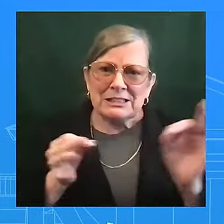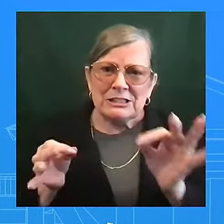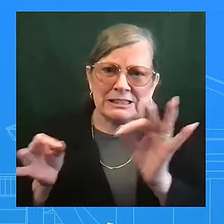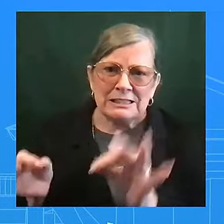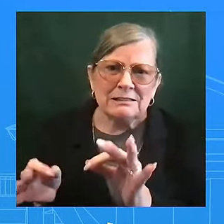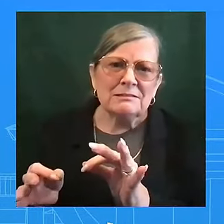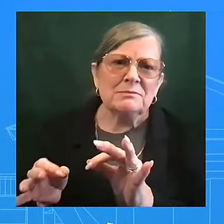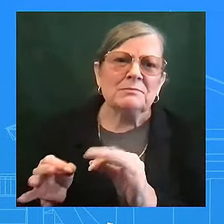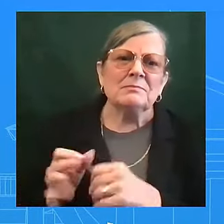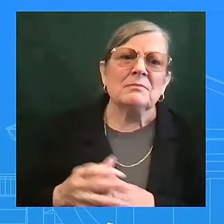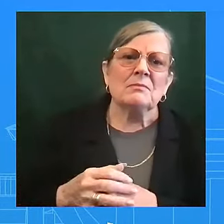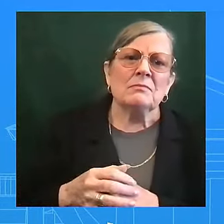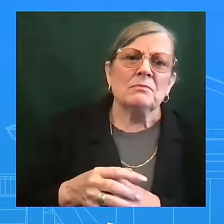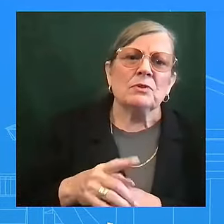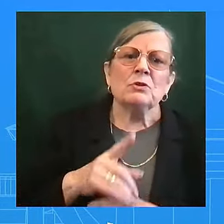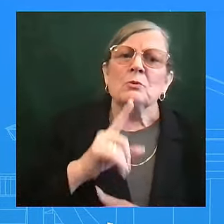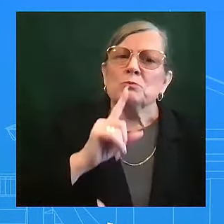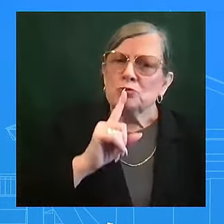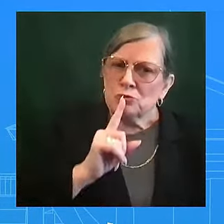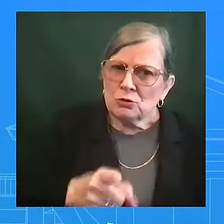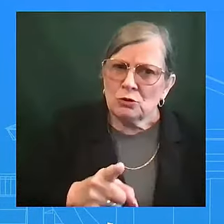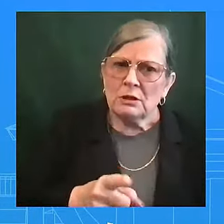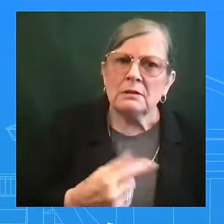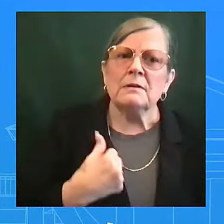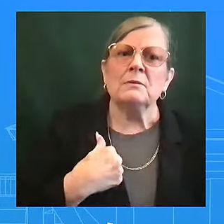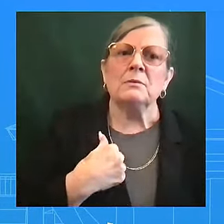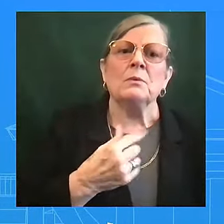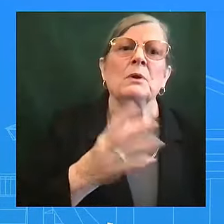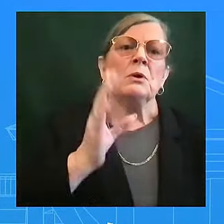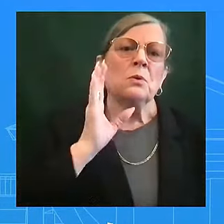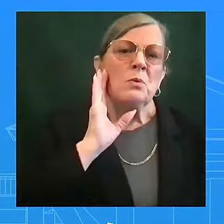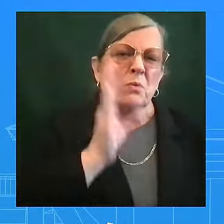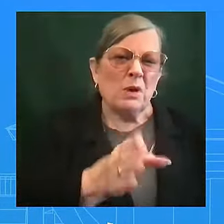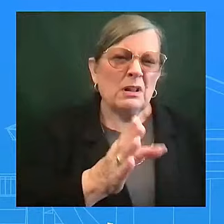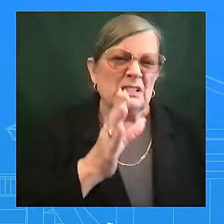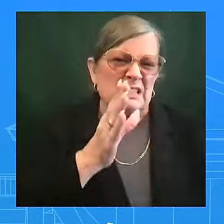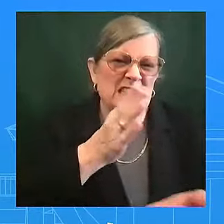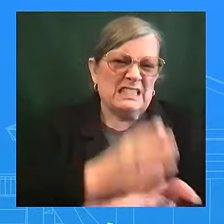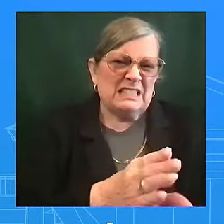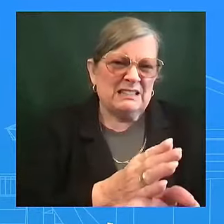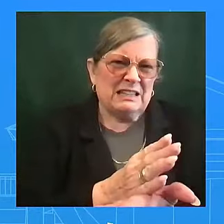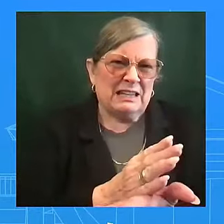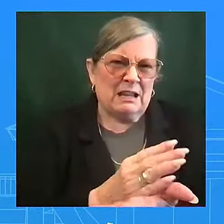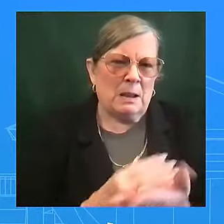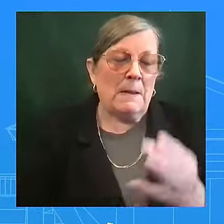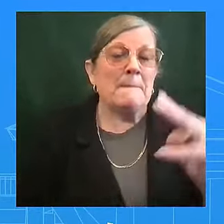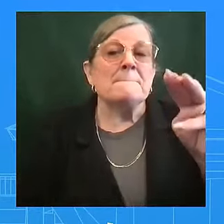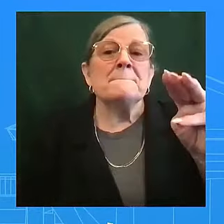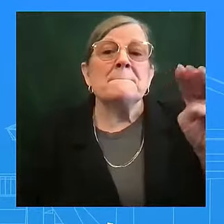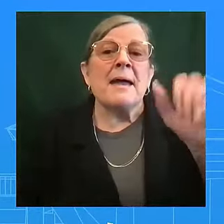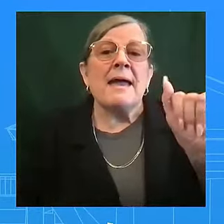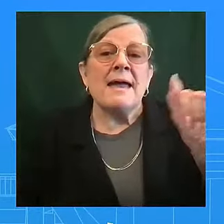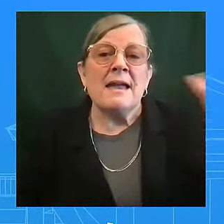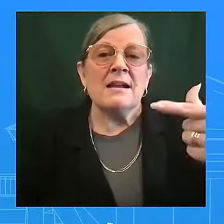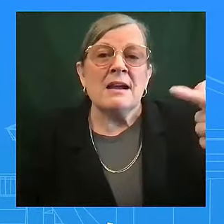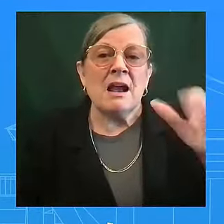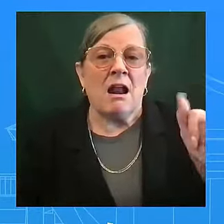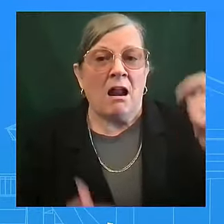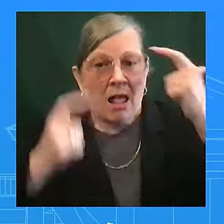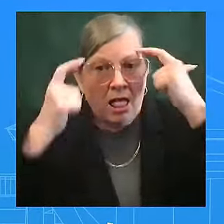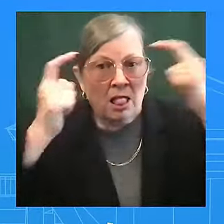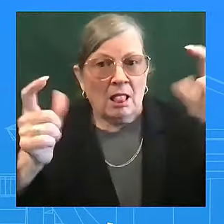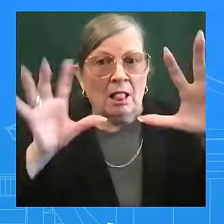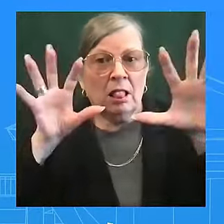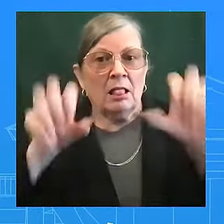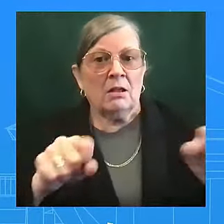we need to make sure that we stop what Maganomics, right? When you think about the $4,000 tax hike on working Americans.